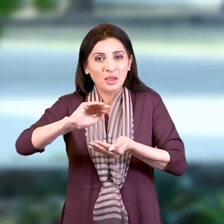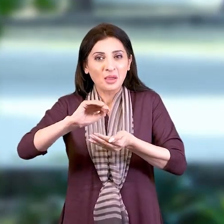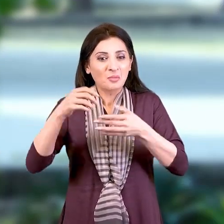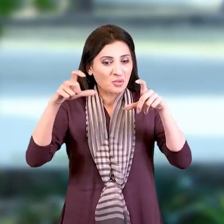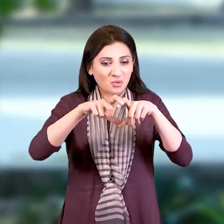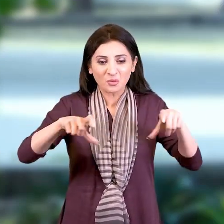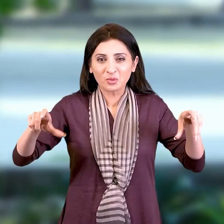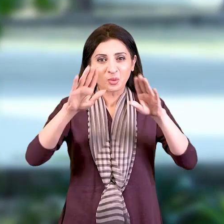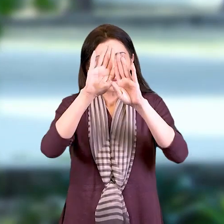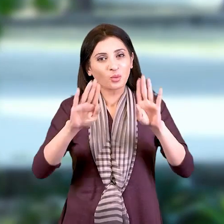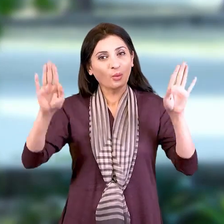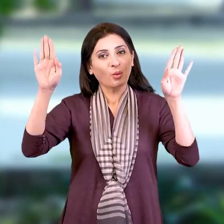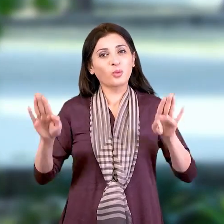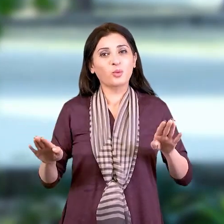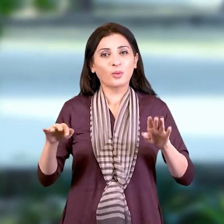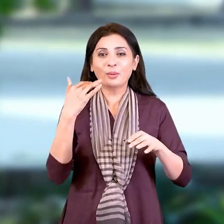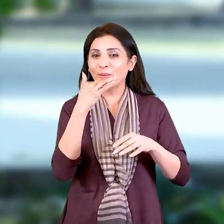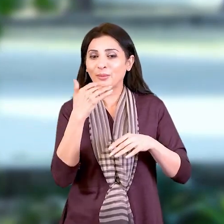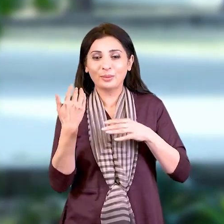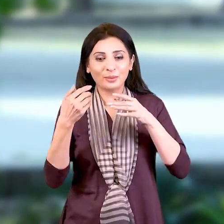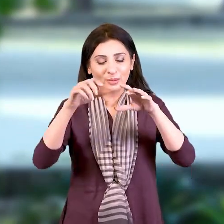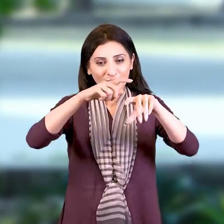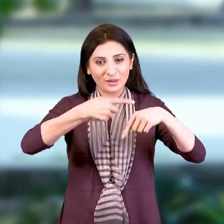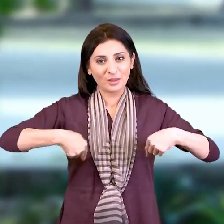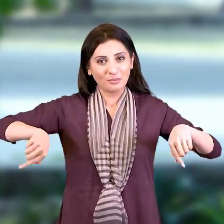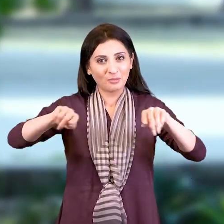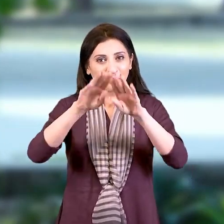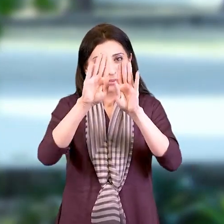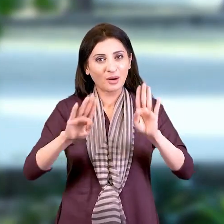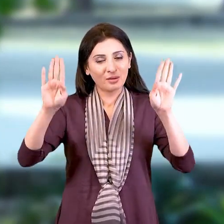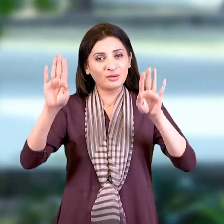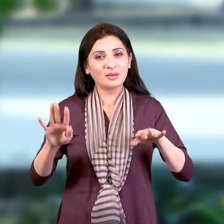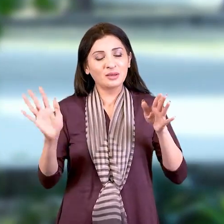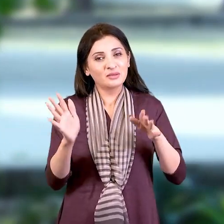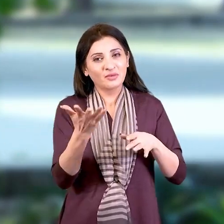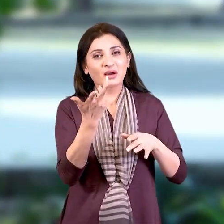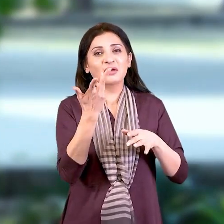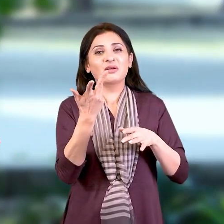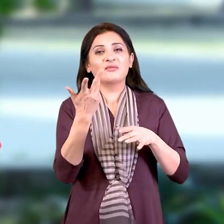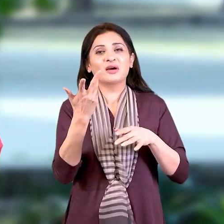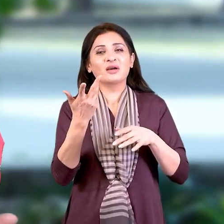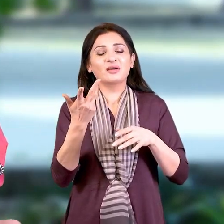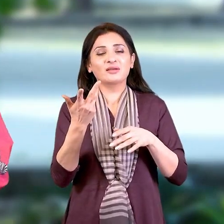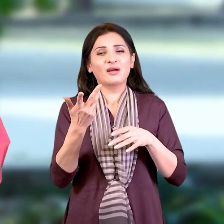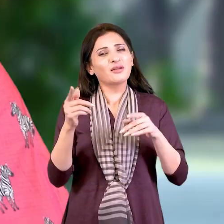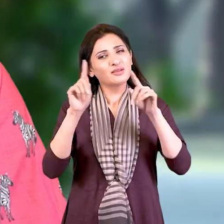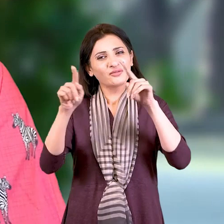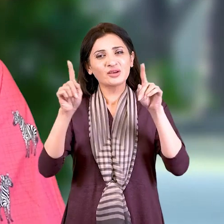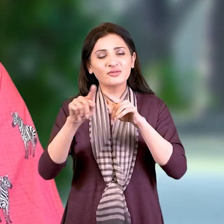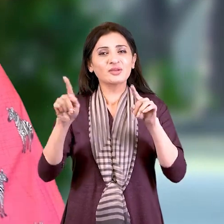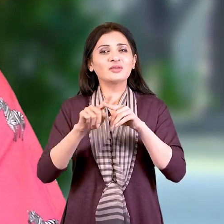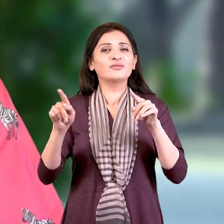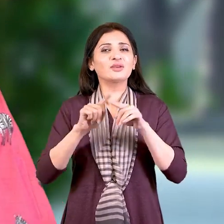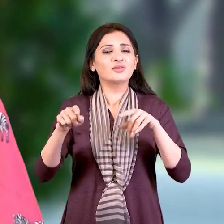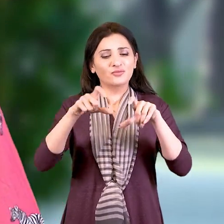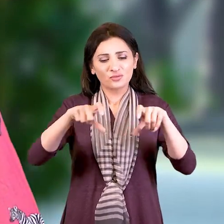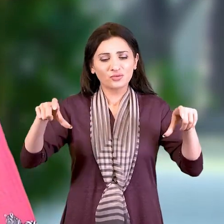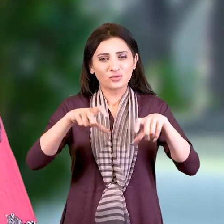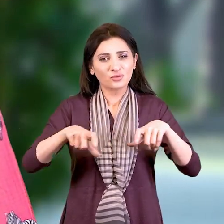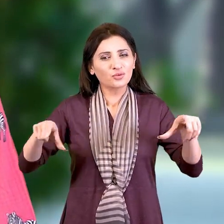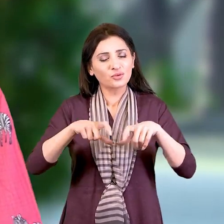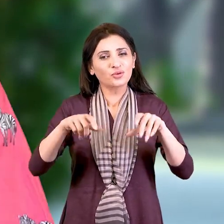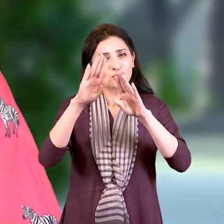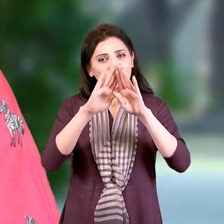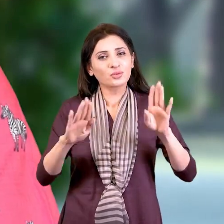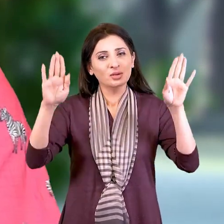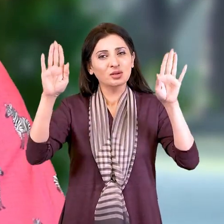showers, bridal showers, birthday parties, pool parties, boys night out, girls day